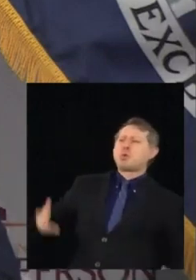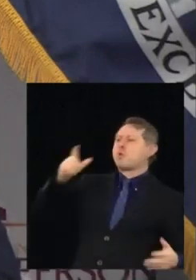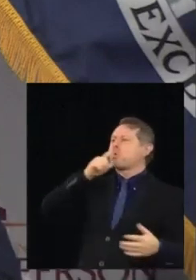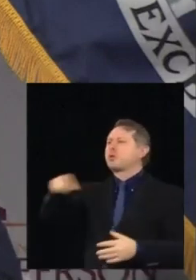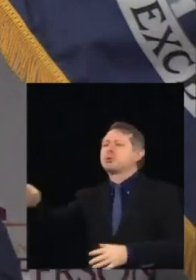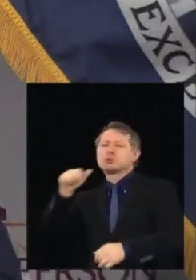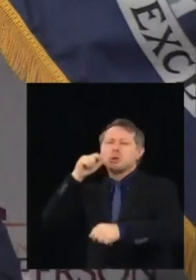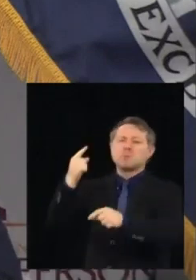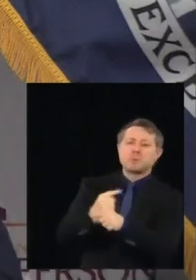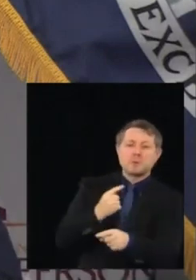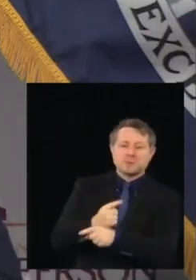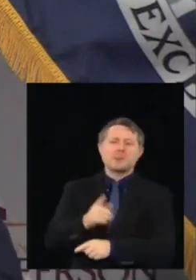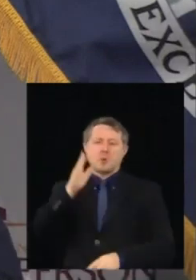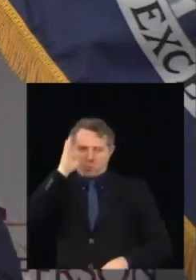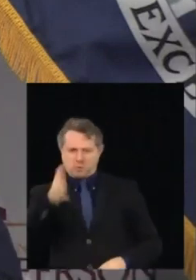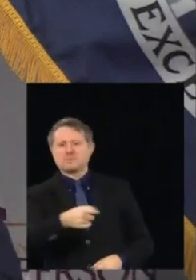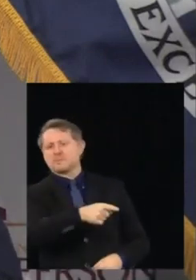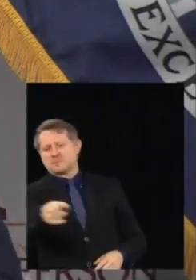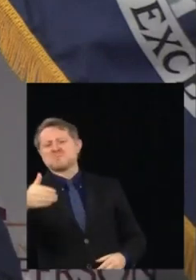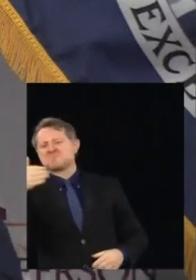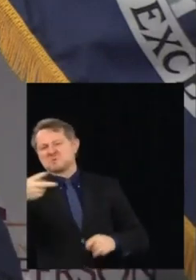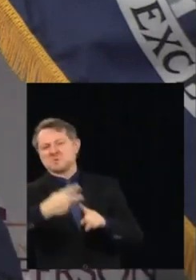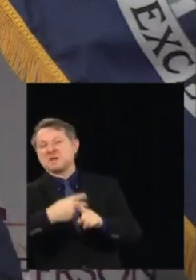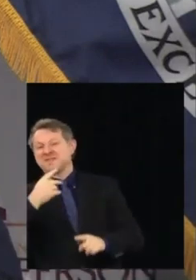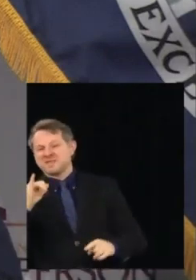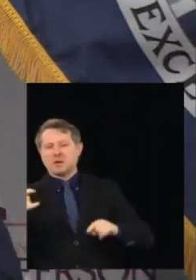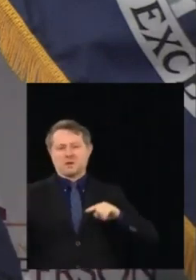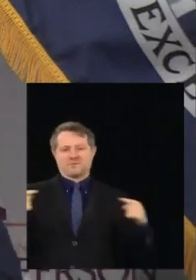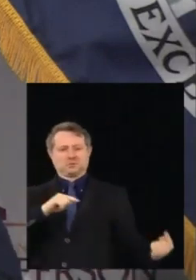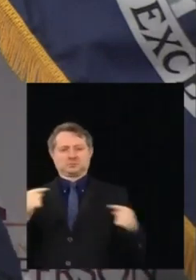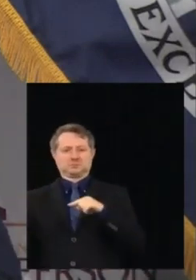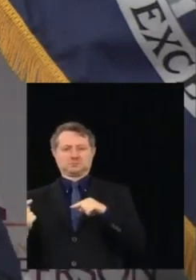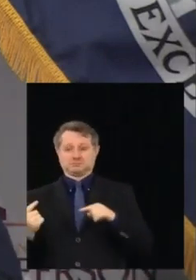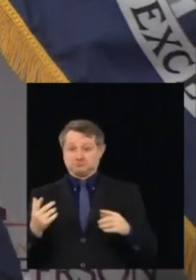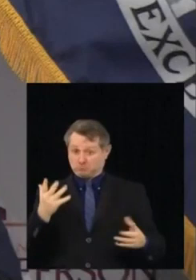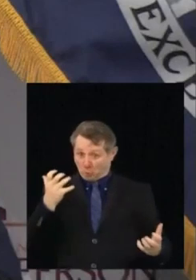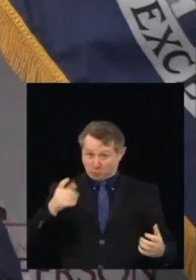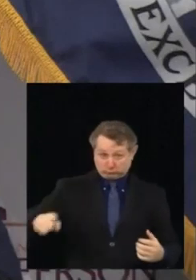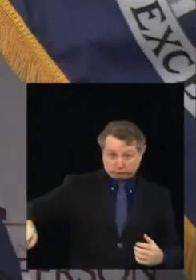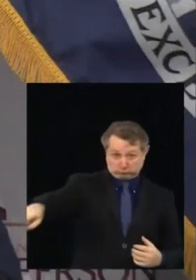inappropriately. So that's the tension. You want to get everybody processed,